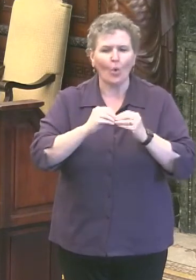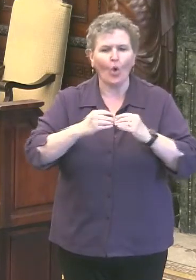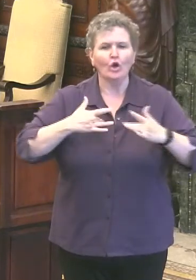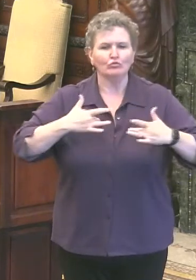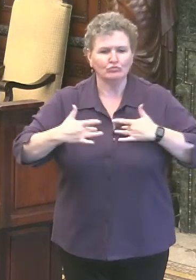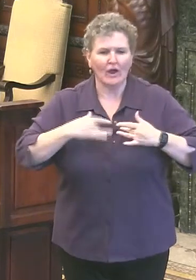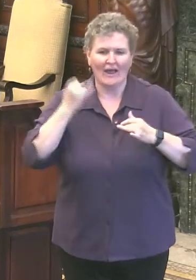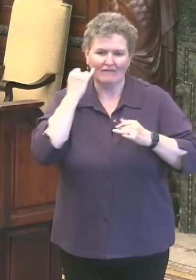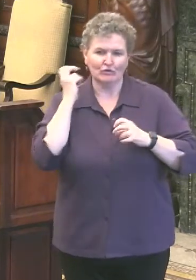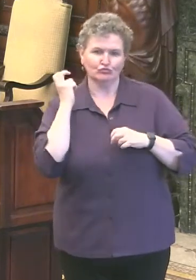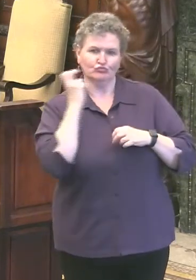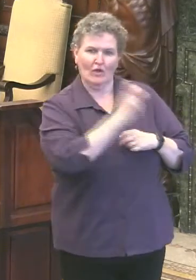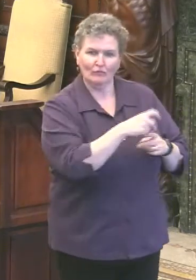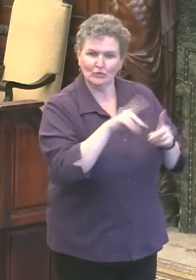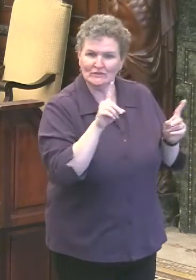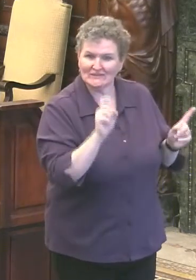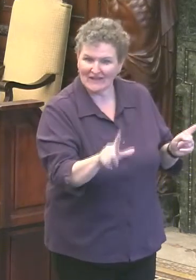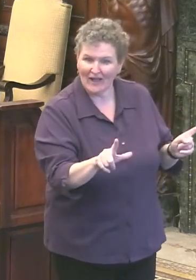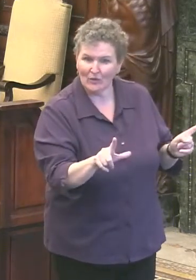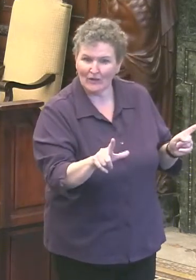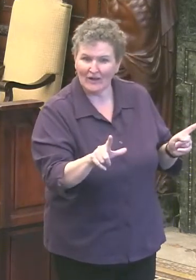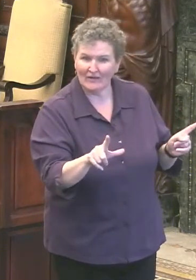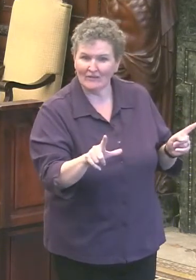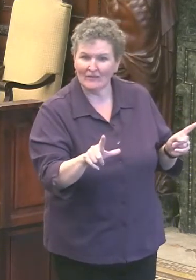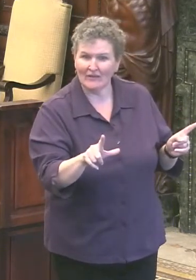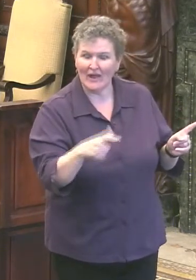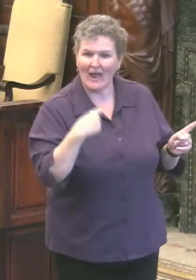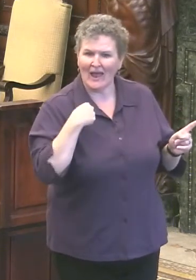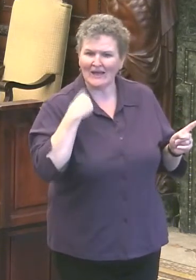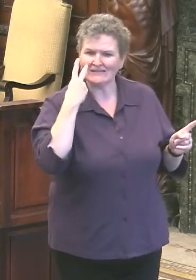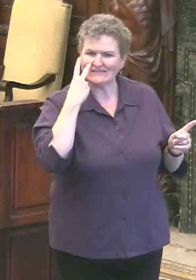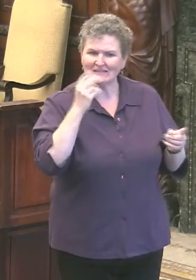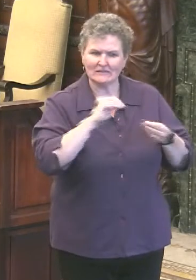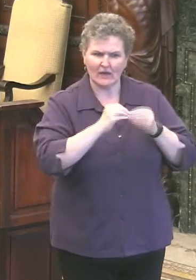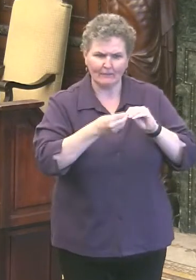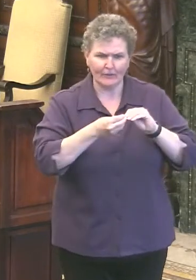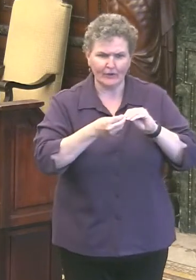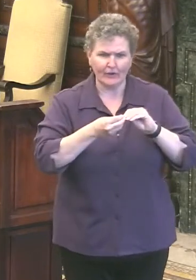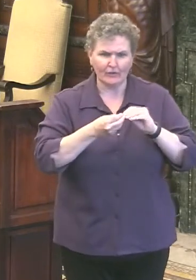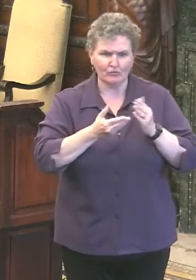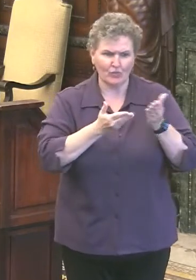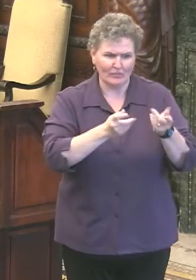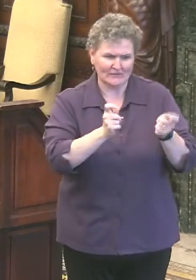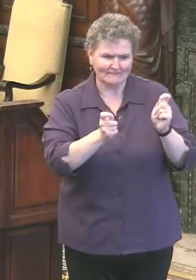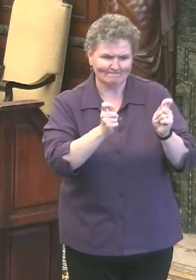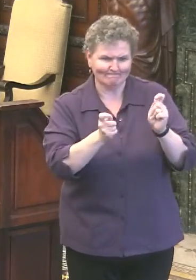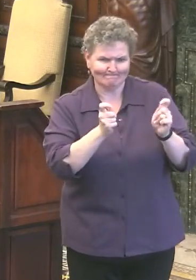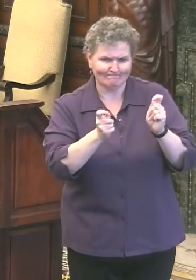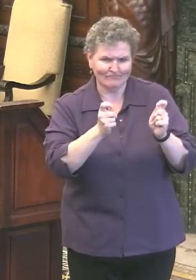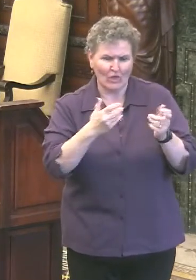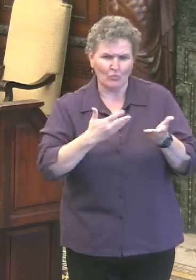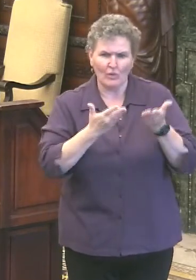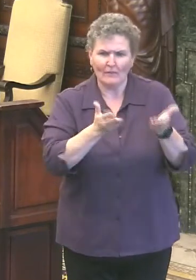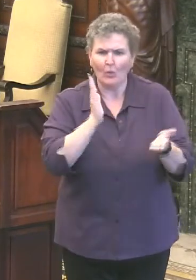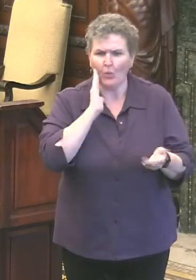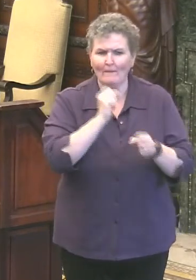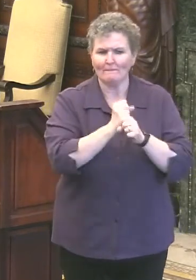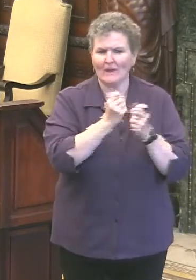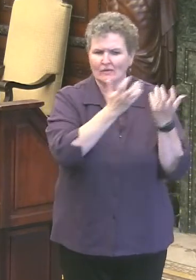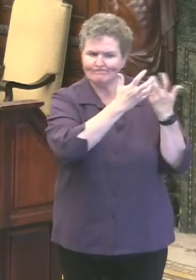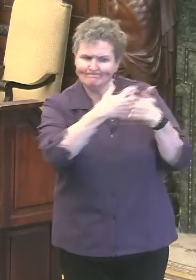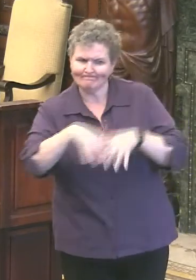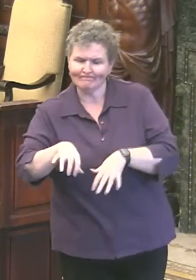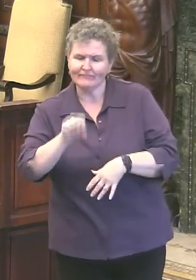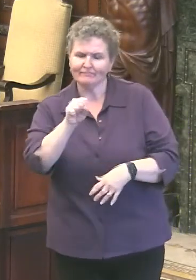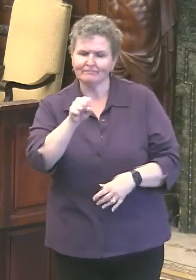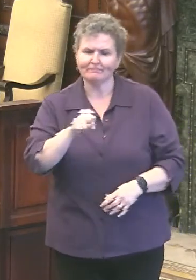Delaware, and we'll look and see whether we need to make our recommendations, need to modify recommendations in view of the practical issues here.